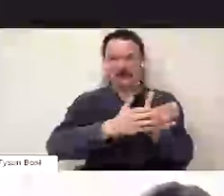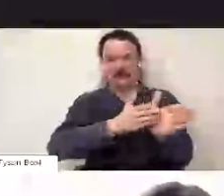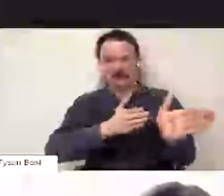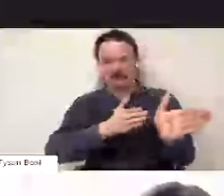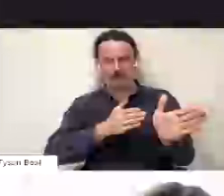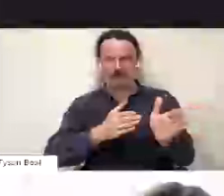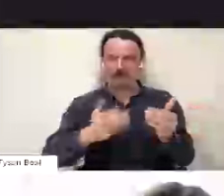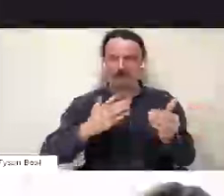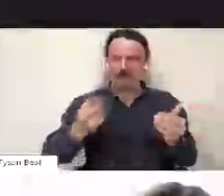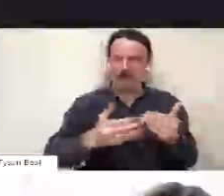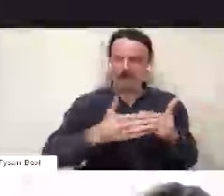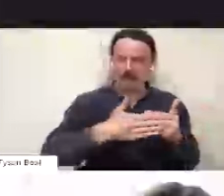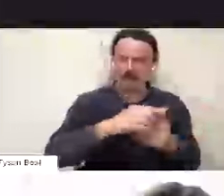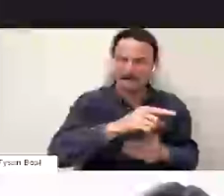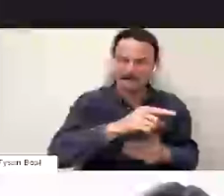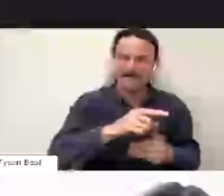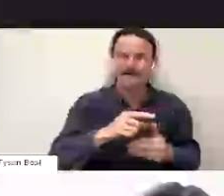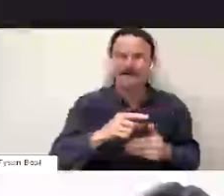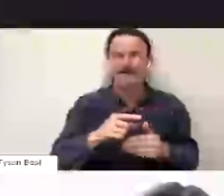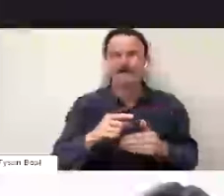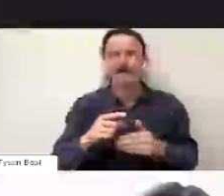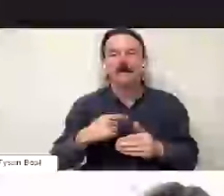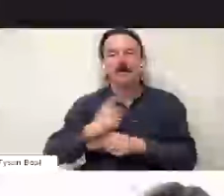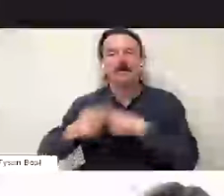as inclusion and the come as you are